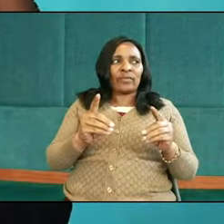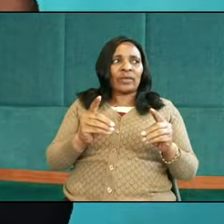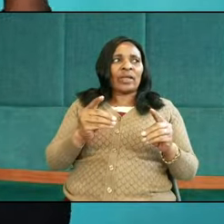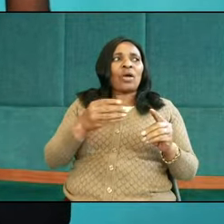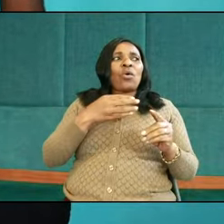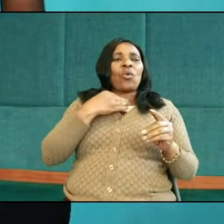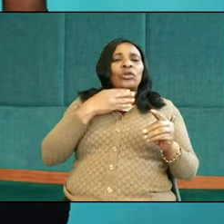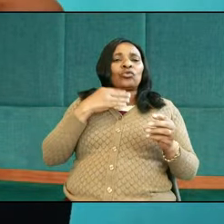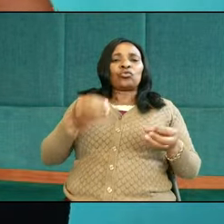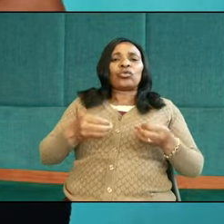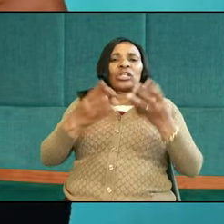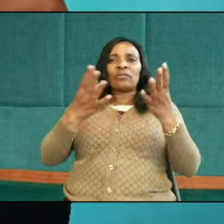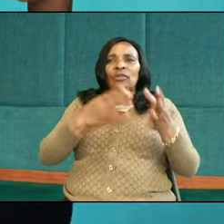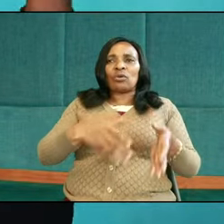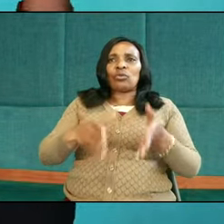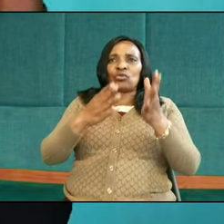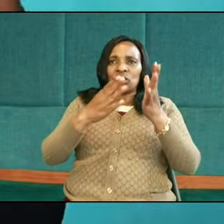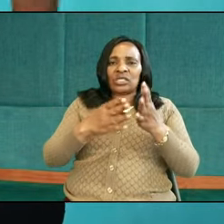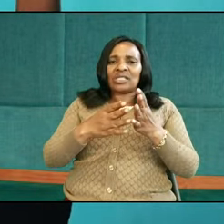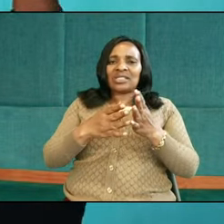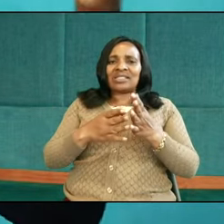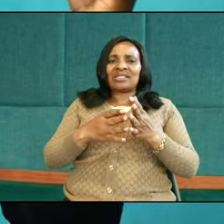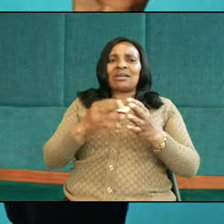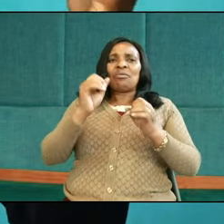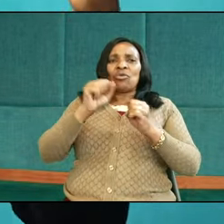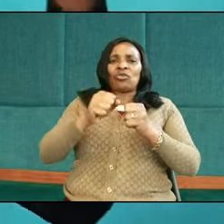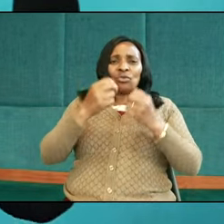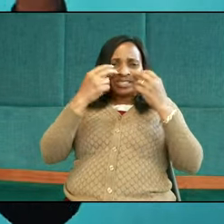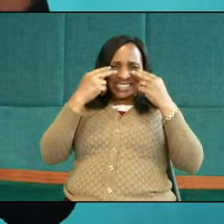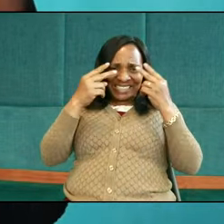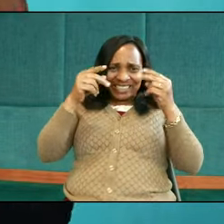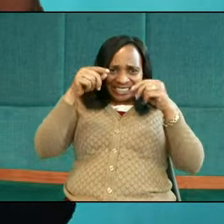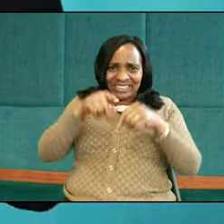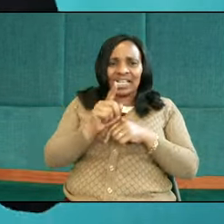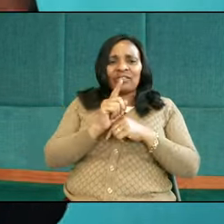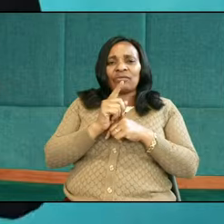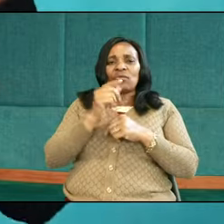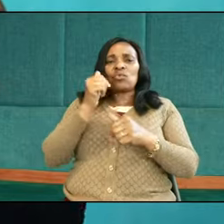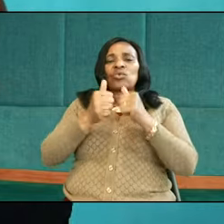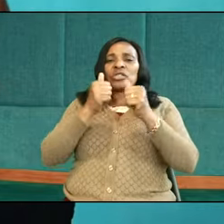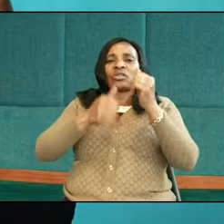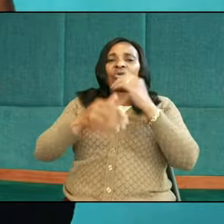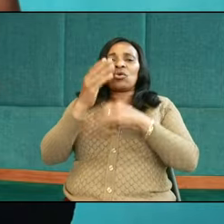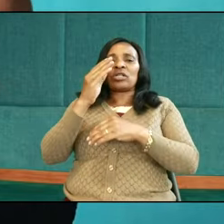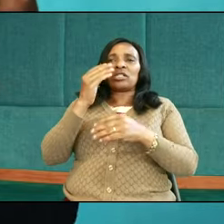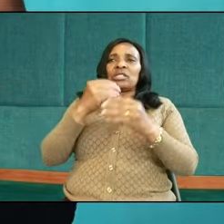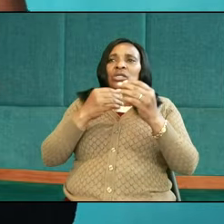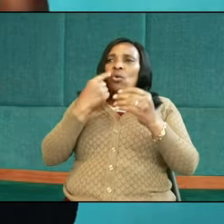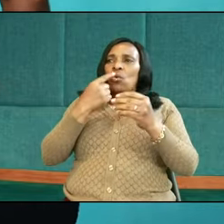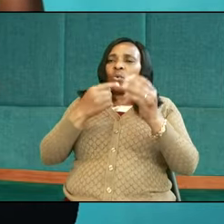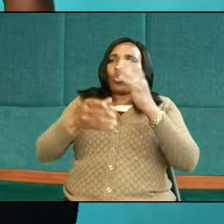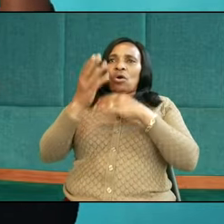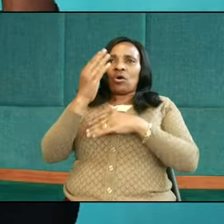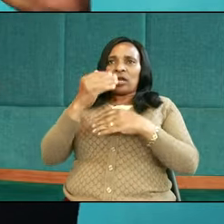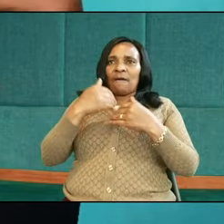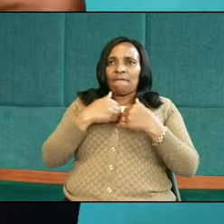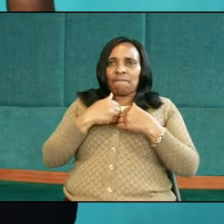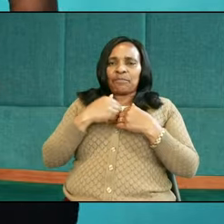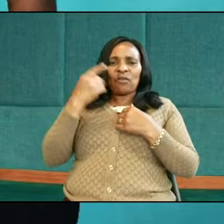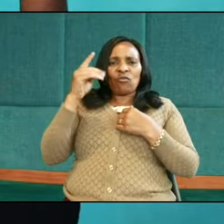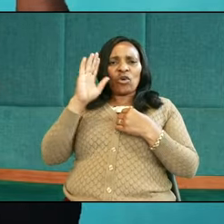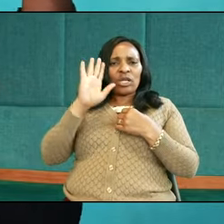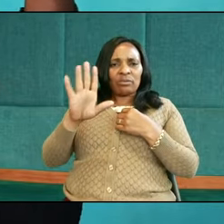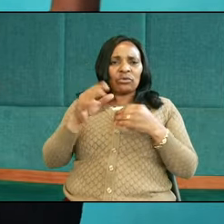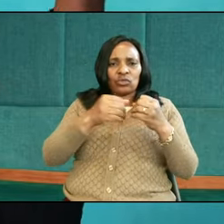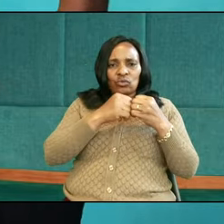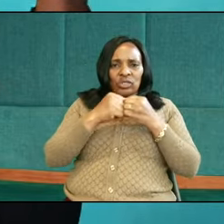to give you an opportunity to see for yourself which God is God. So for him, he had to challenge them